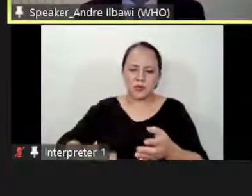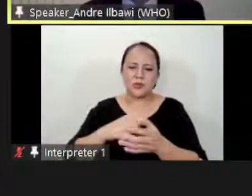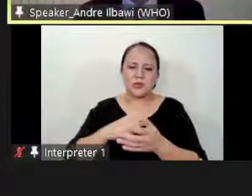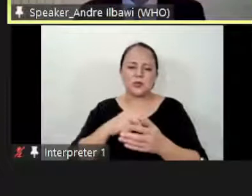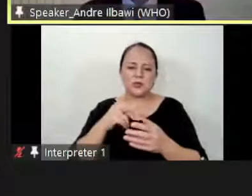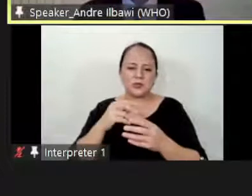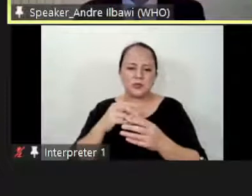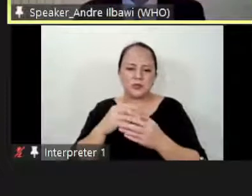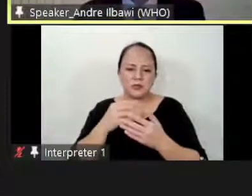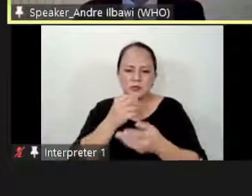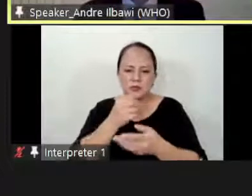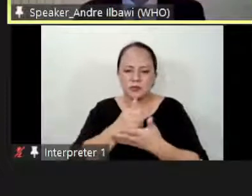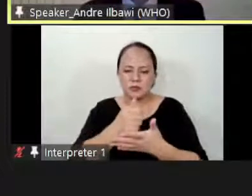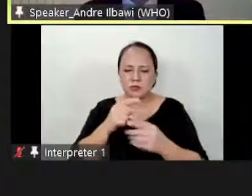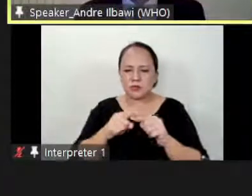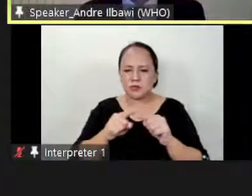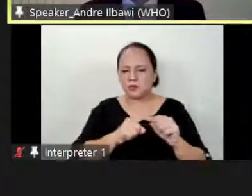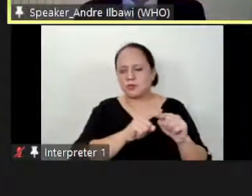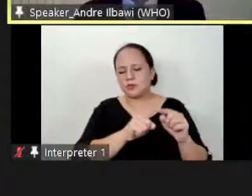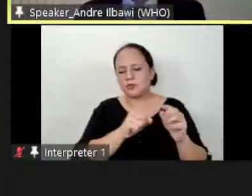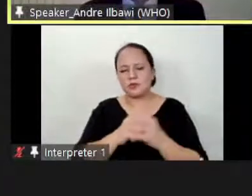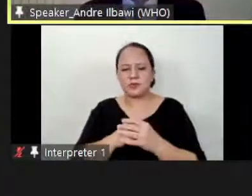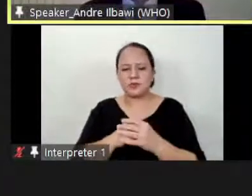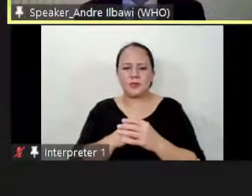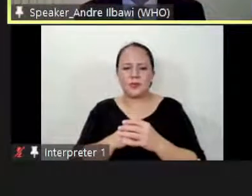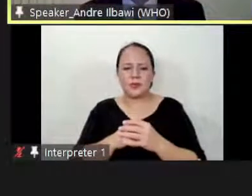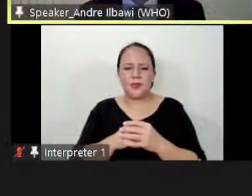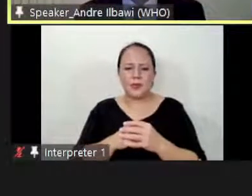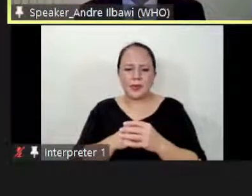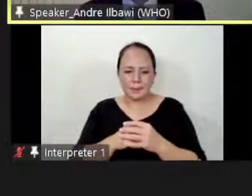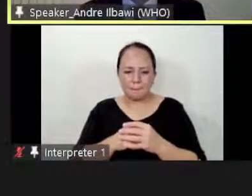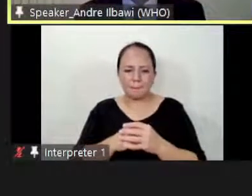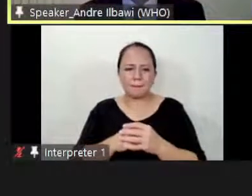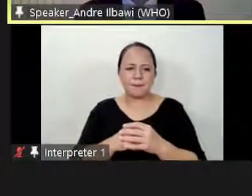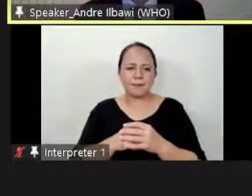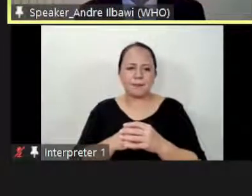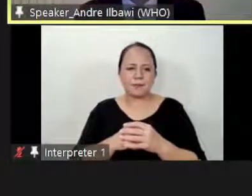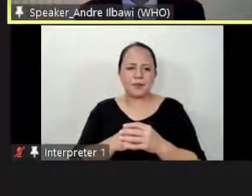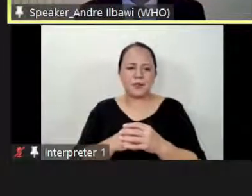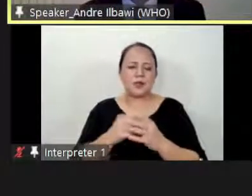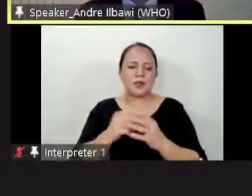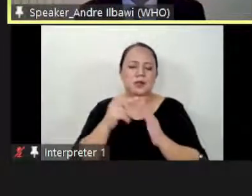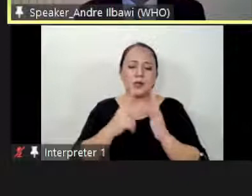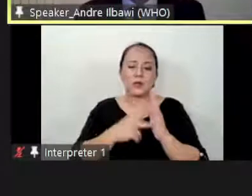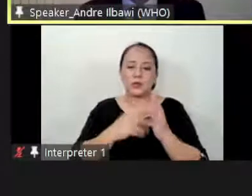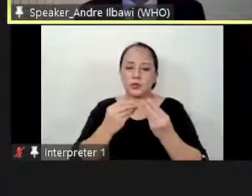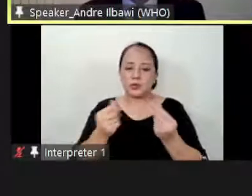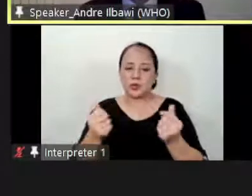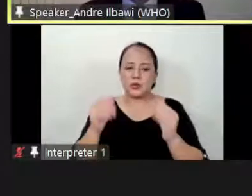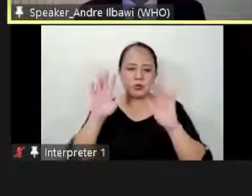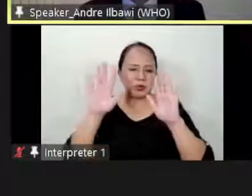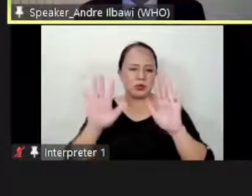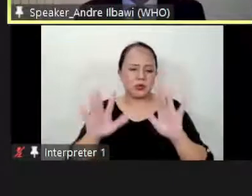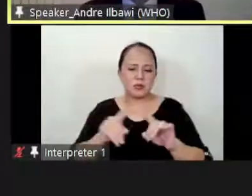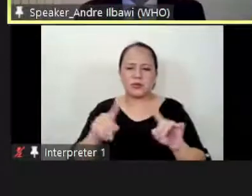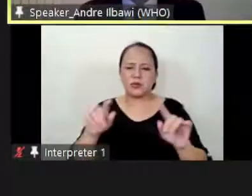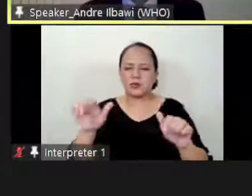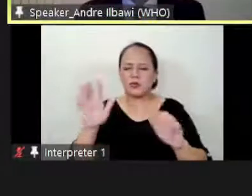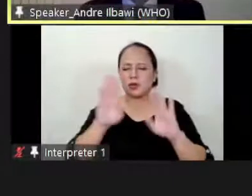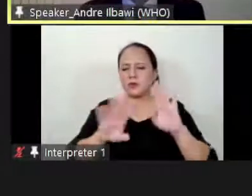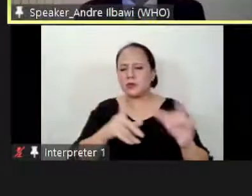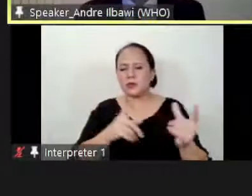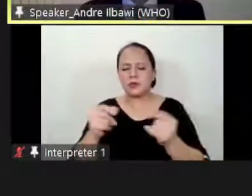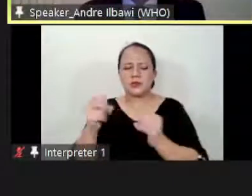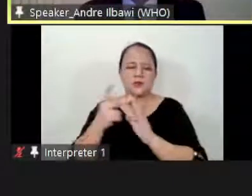nursing, and other important domains. The policy solutions are quite plentiful, but we have challenges in implementing these